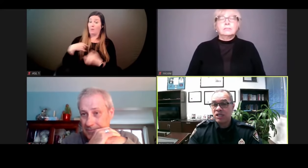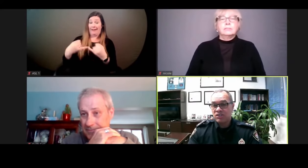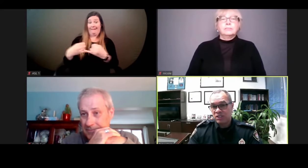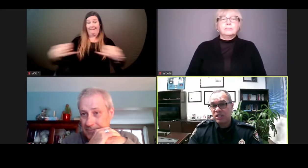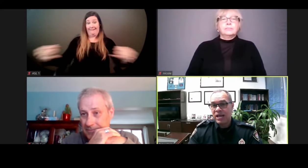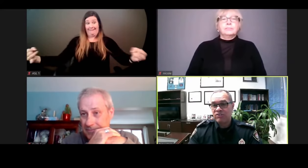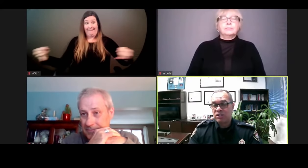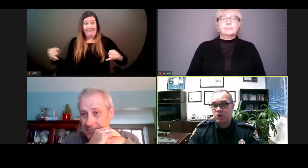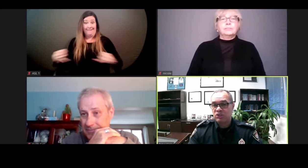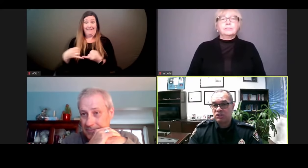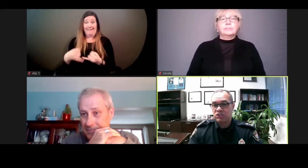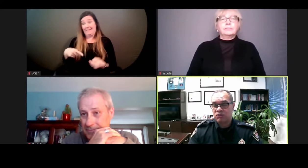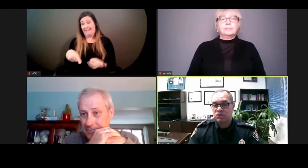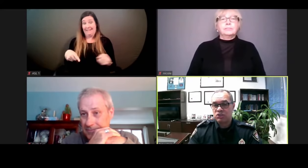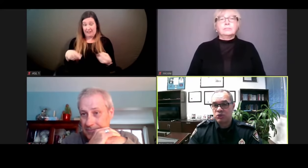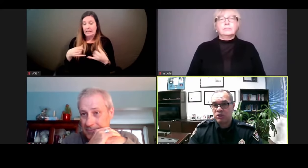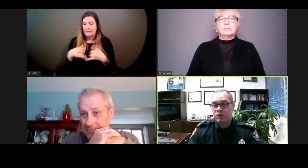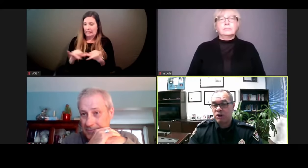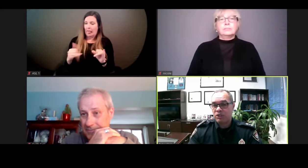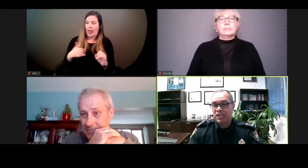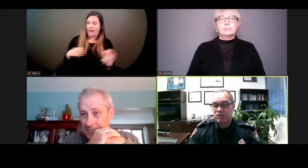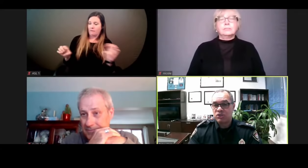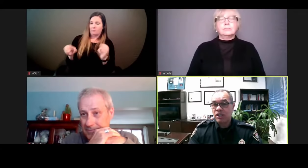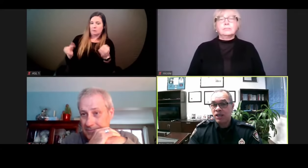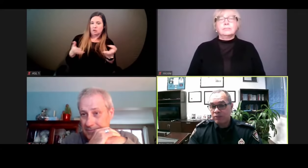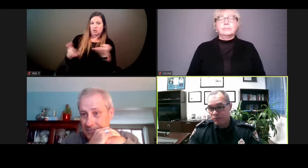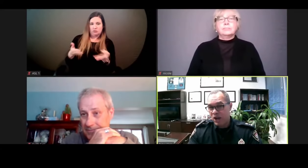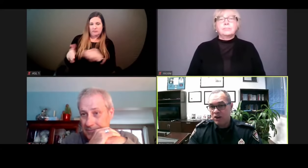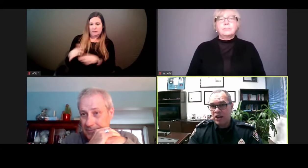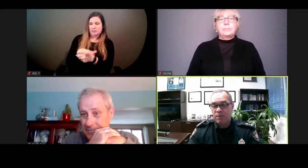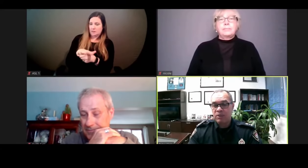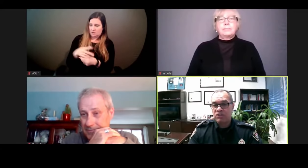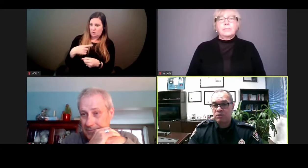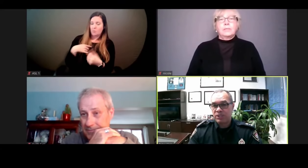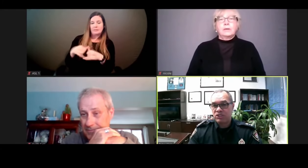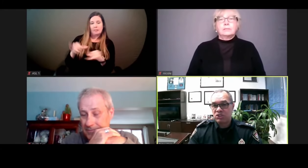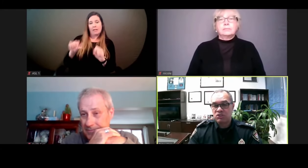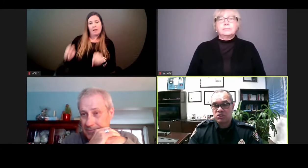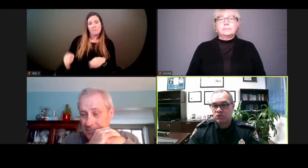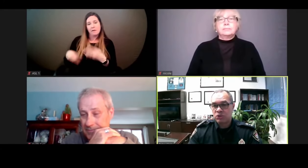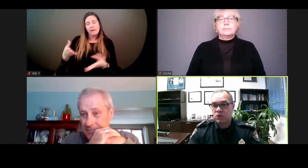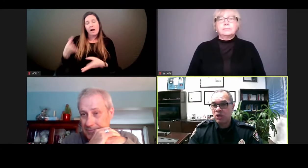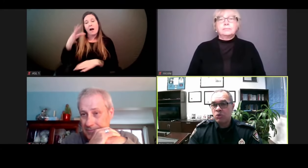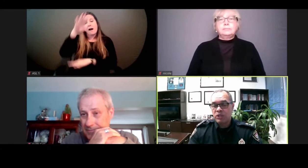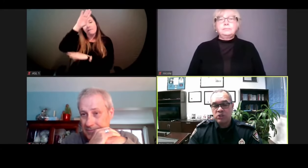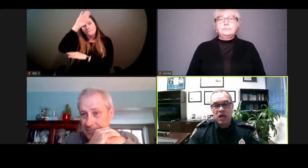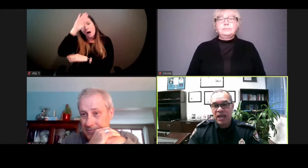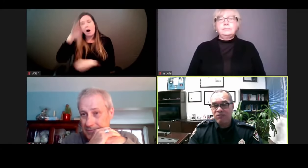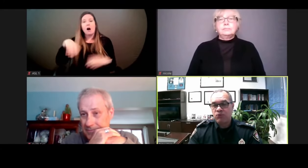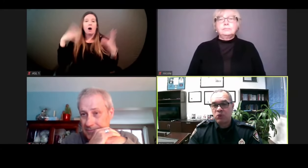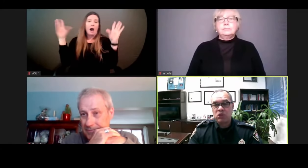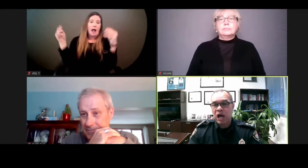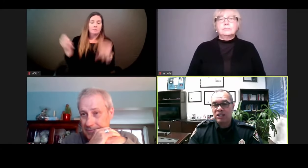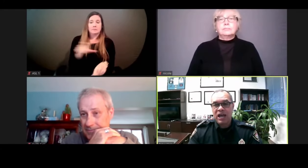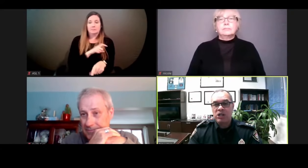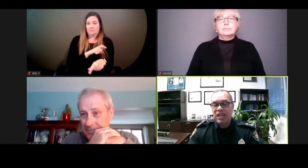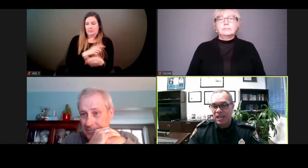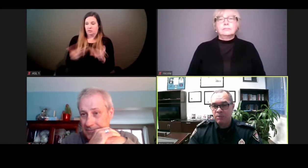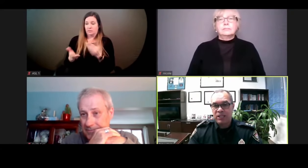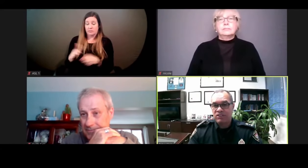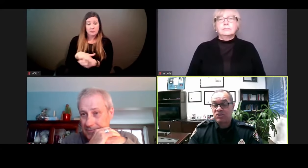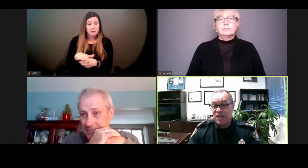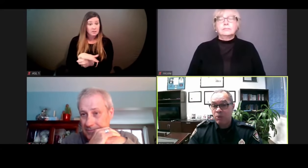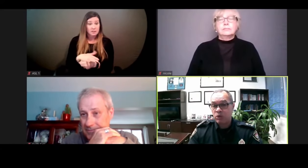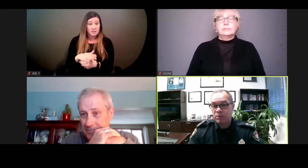established still has an emergency services route that we are able to get fire, ambulance, and police services through. We do not have a full lockdown in